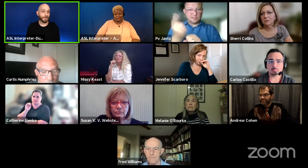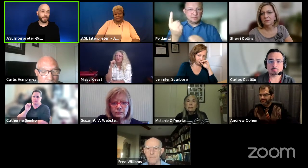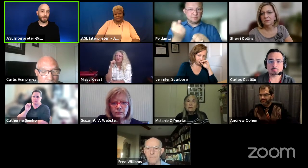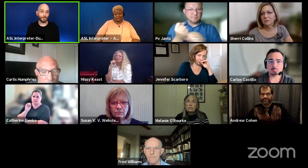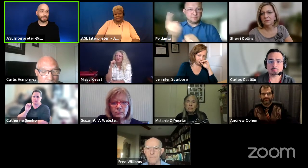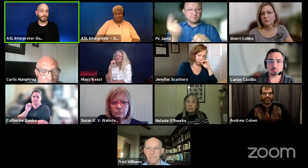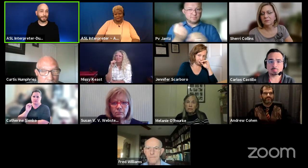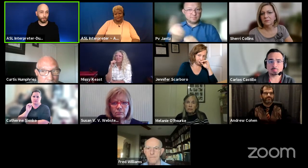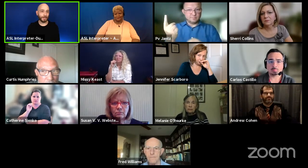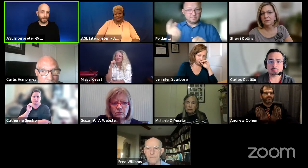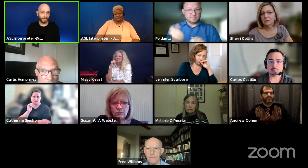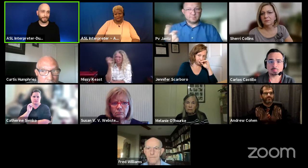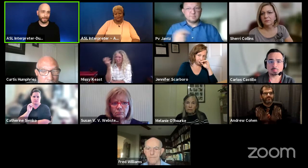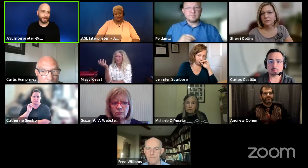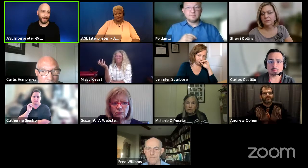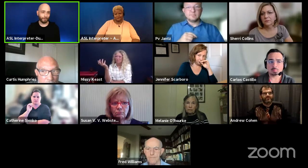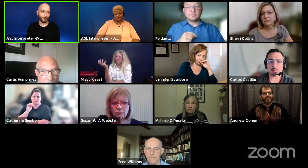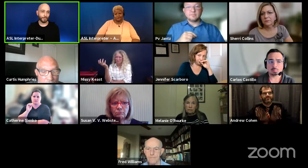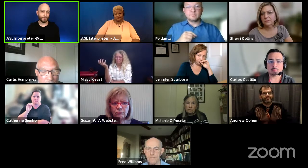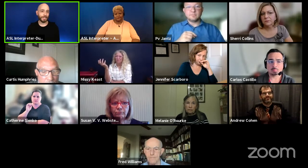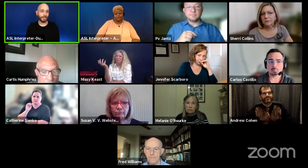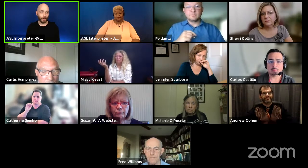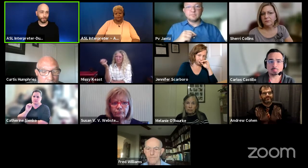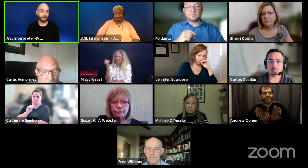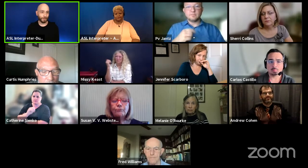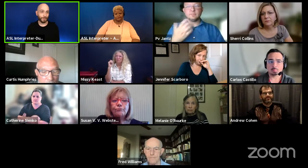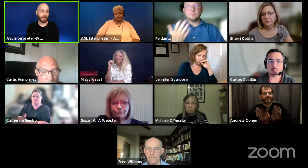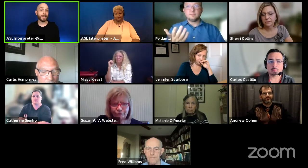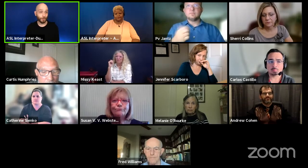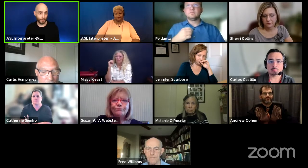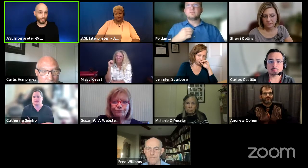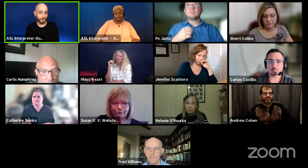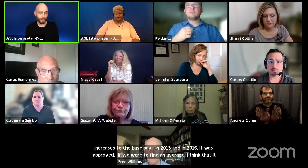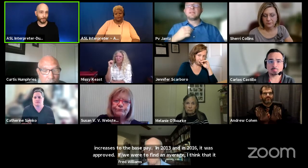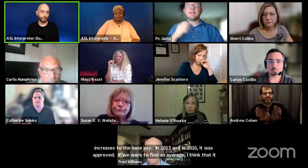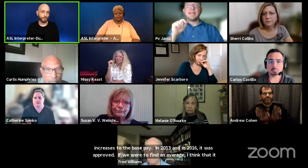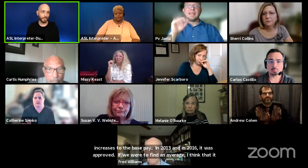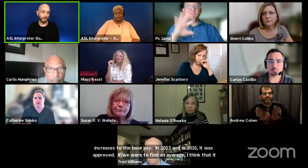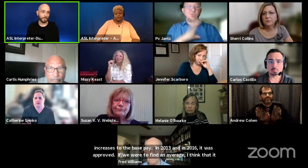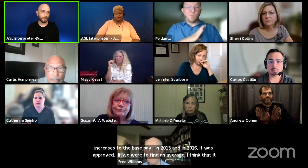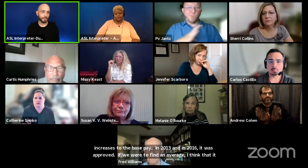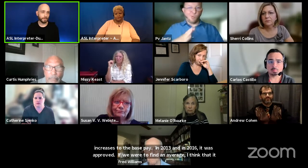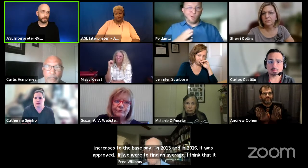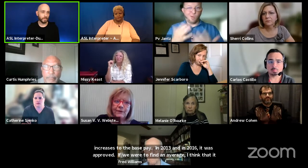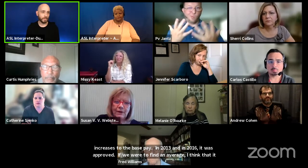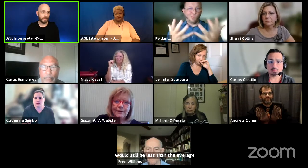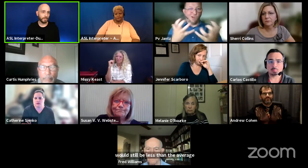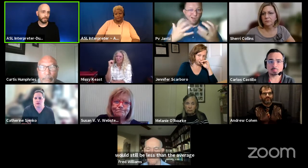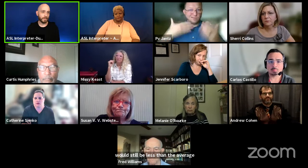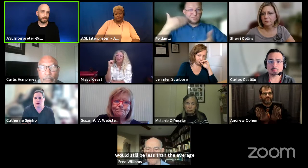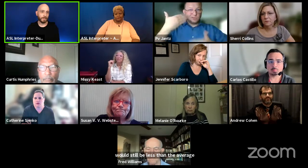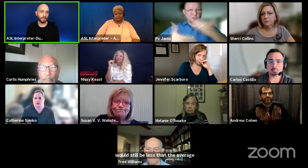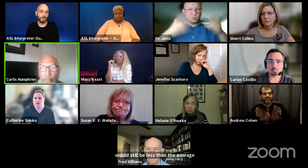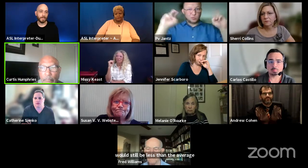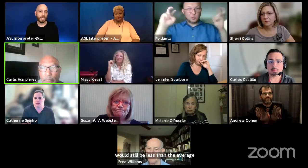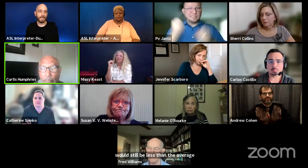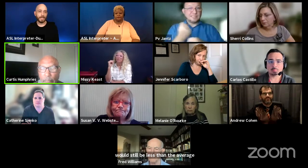I think that it would still be less than the average cost of living increase that we've seen.